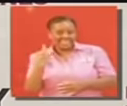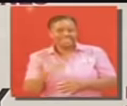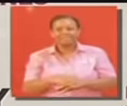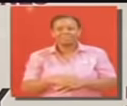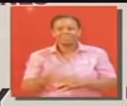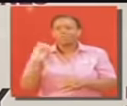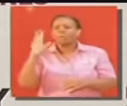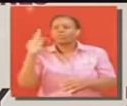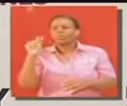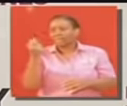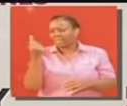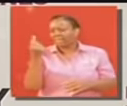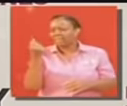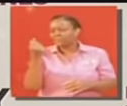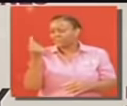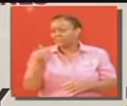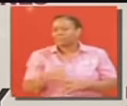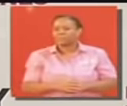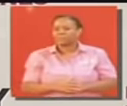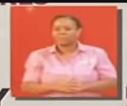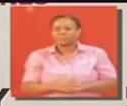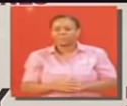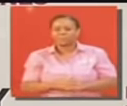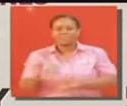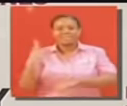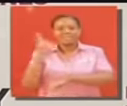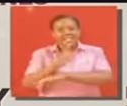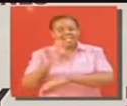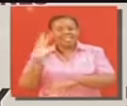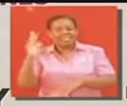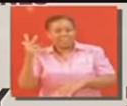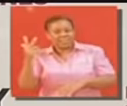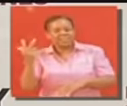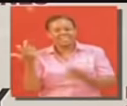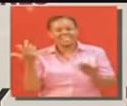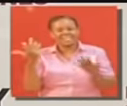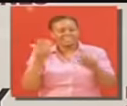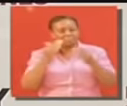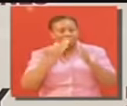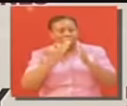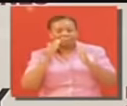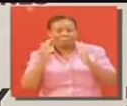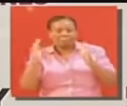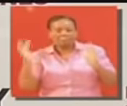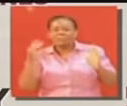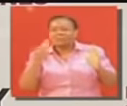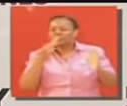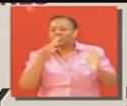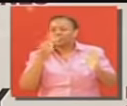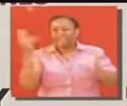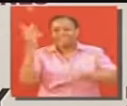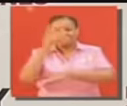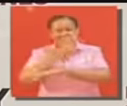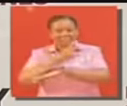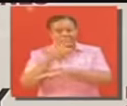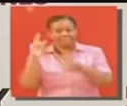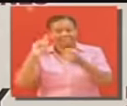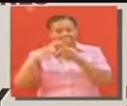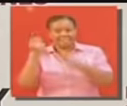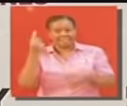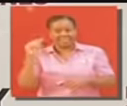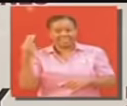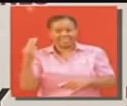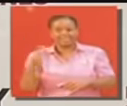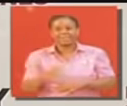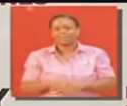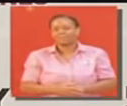So today is the 3rd, I believe. So we just have about another 7 days to wait, but we are doing this in